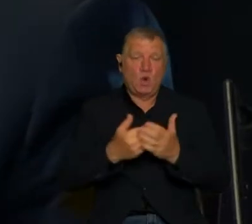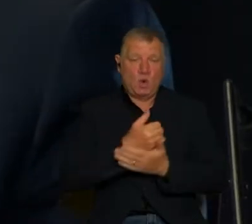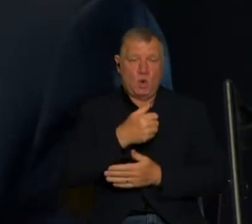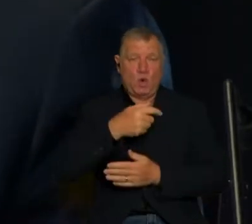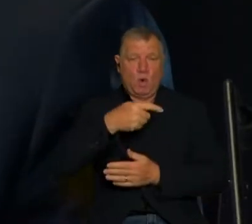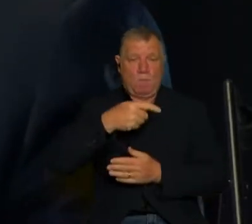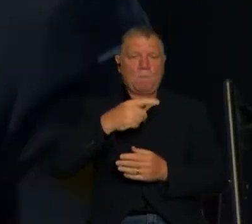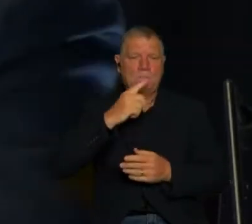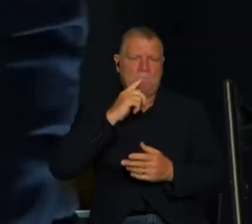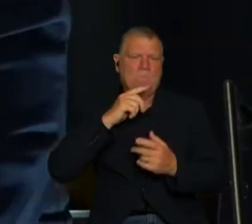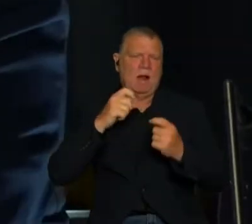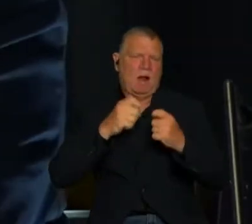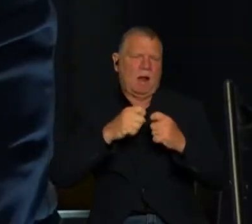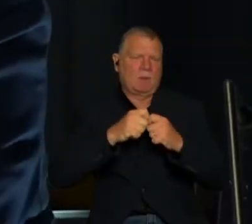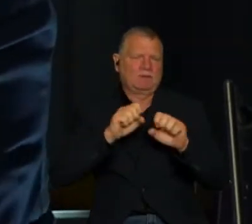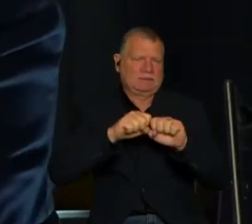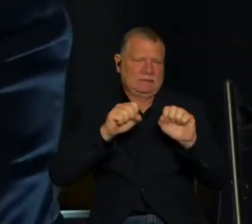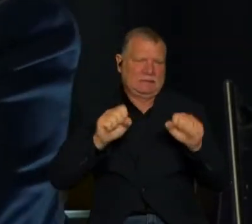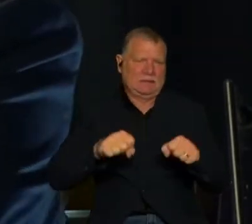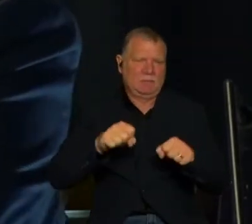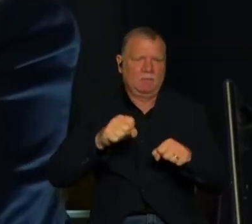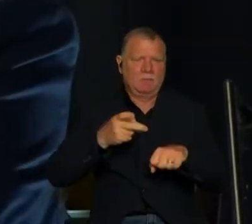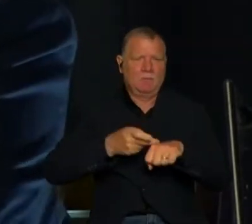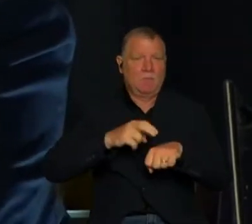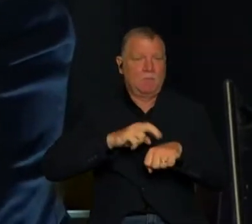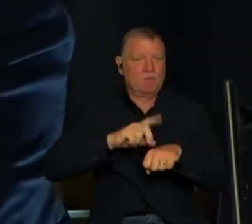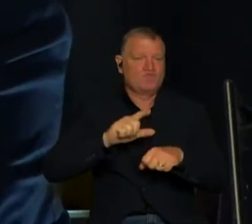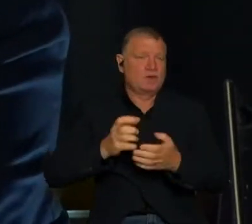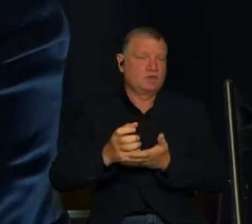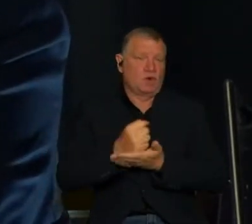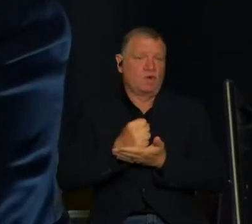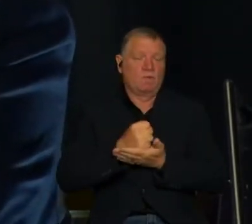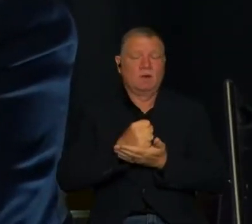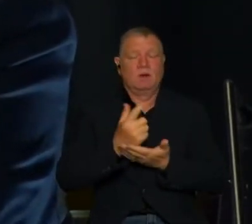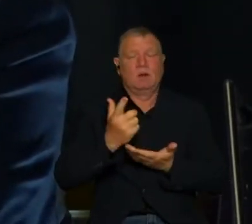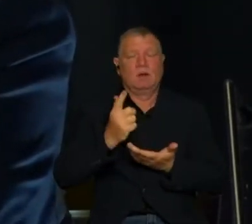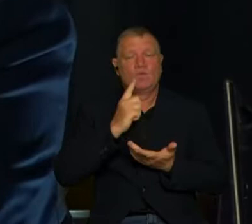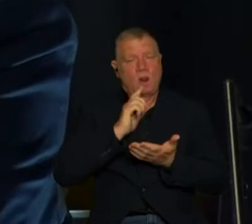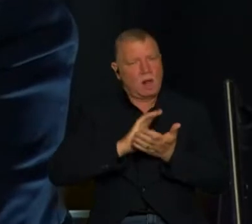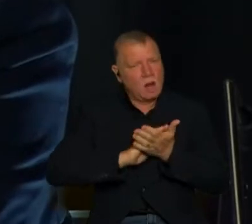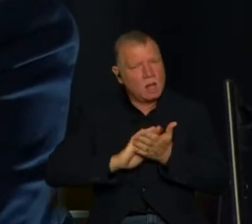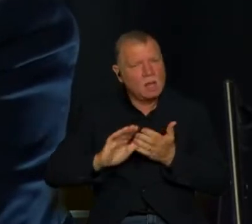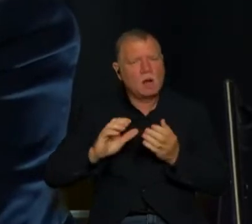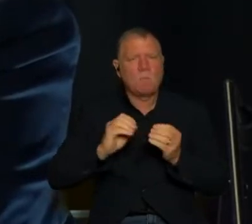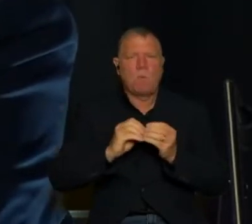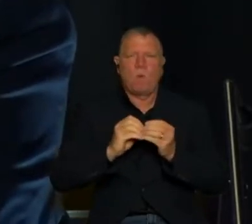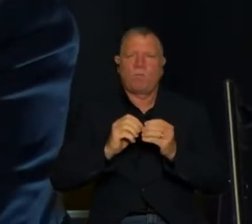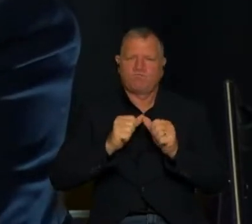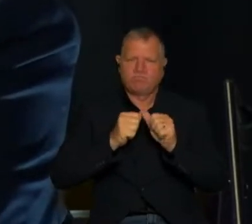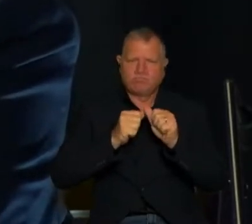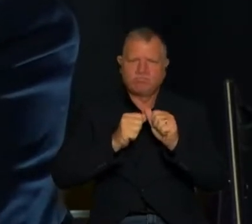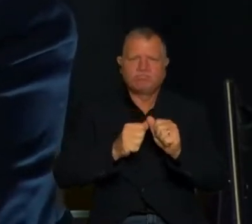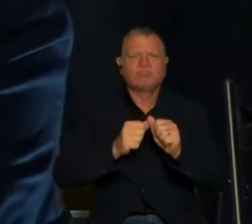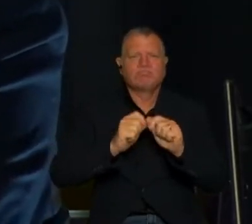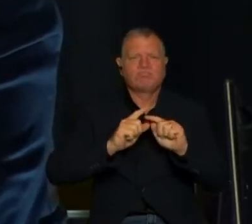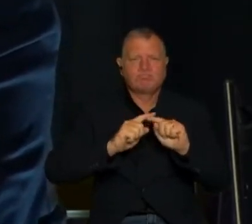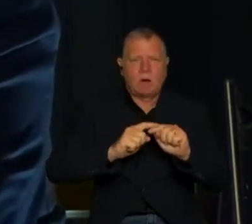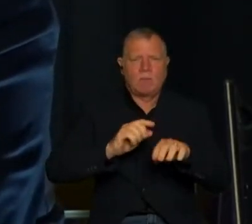new power system that Puerto Rico deserves, one that's cleaner, one that's more reliable, one that's more